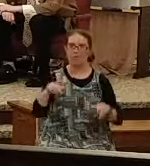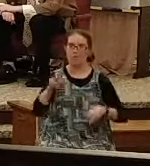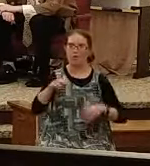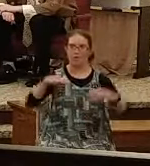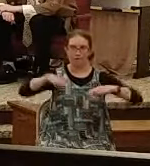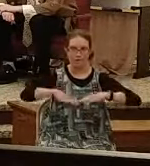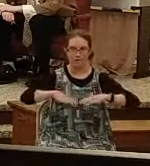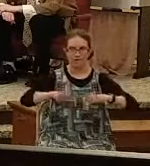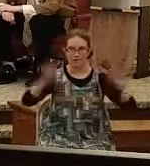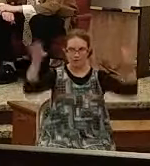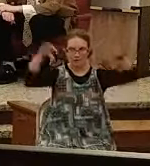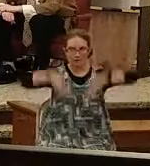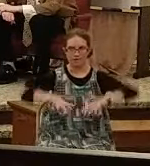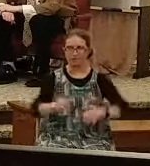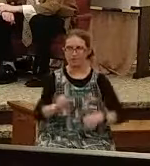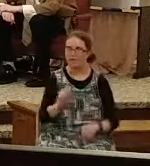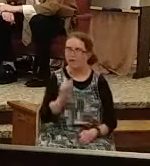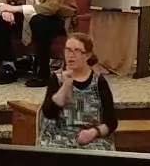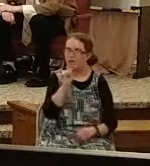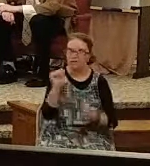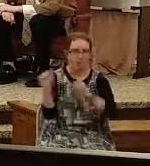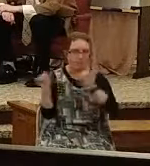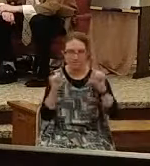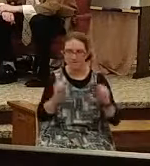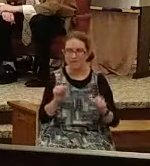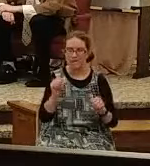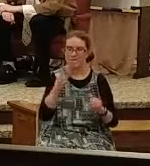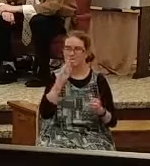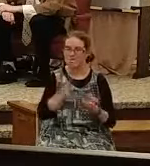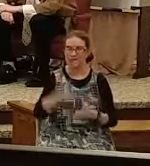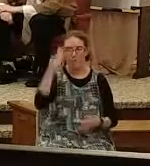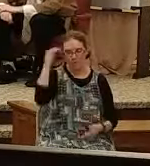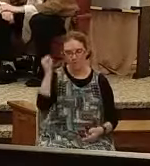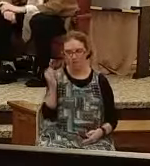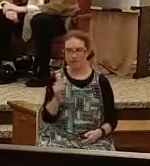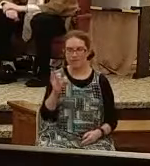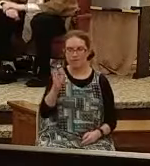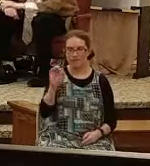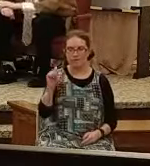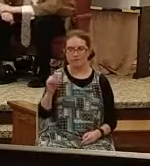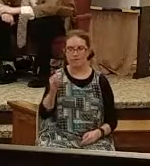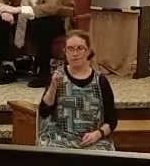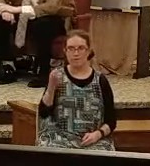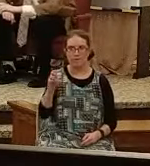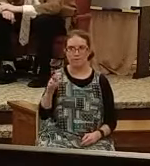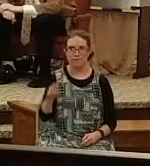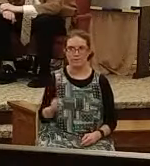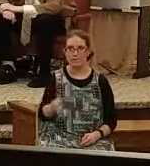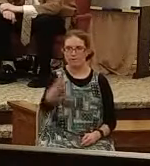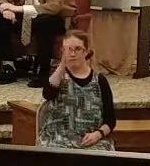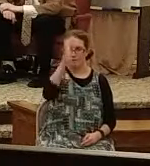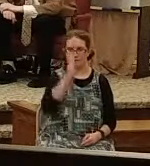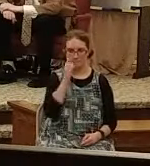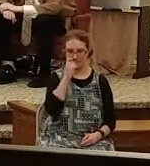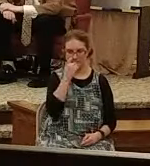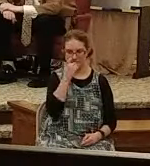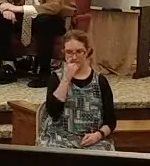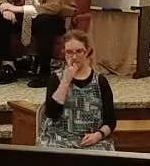through the valley of the shadow of death. I don't fear any evil. Hallelujah. You know why? Because those footsteps are ordered of God.